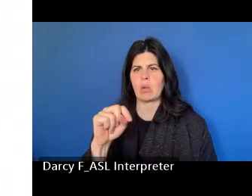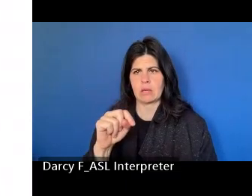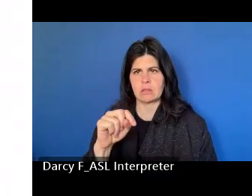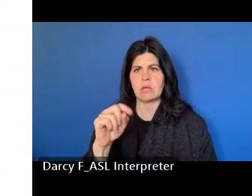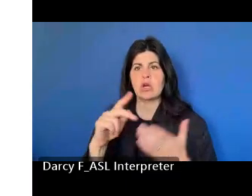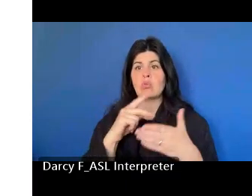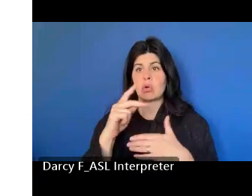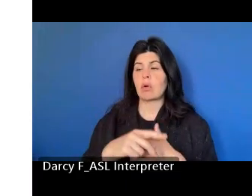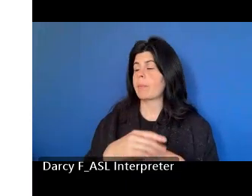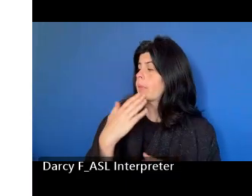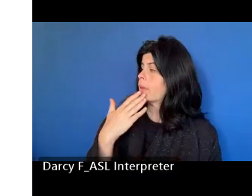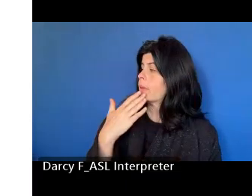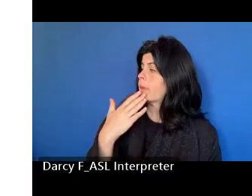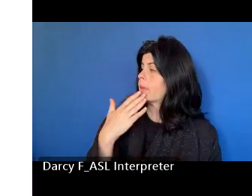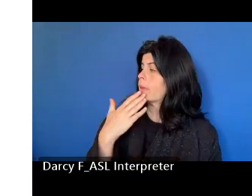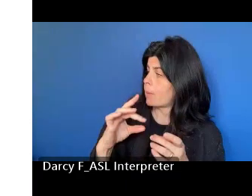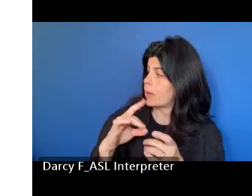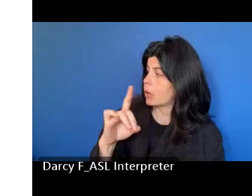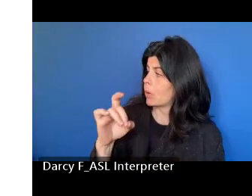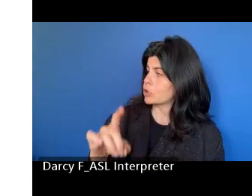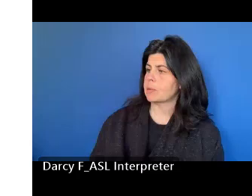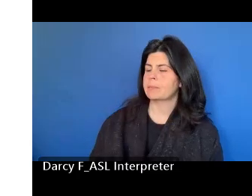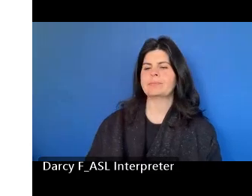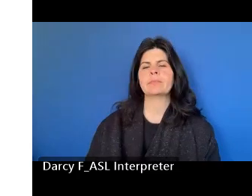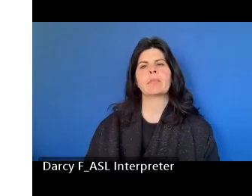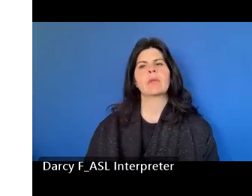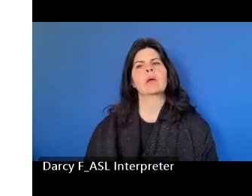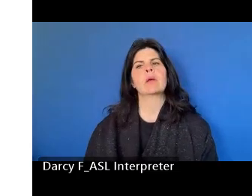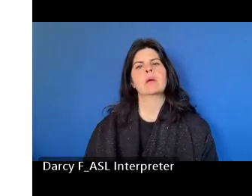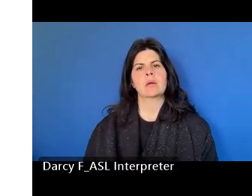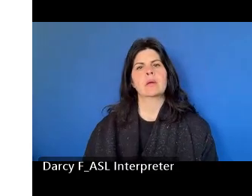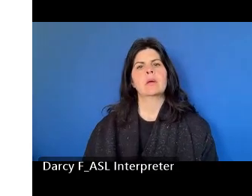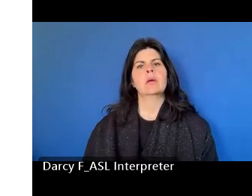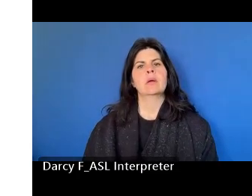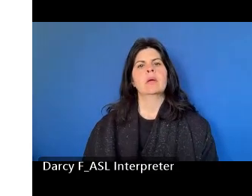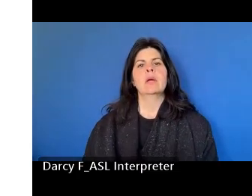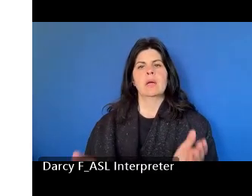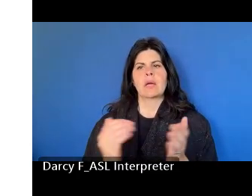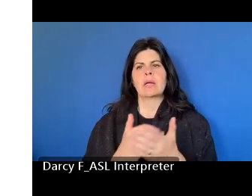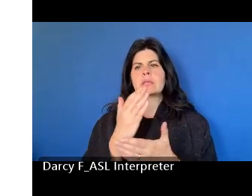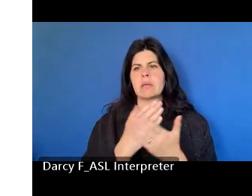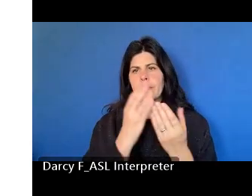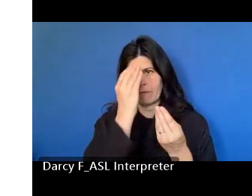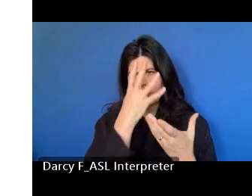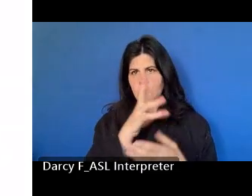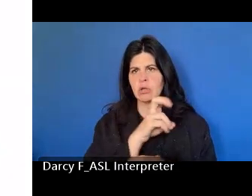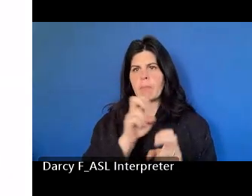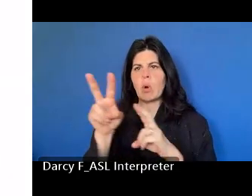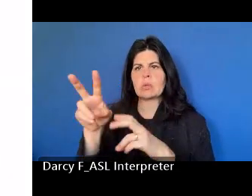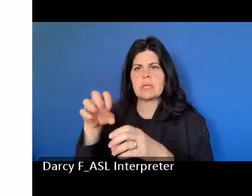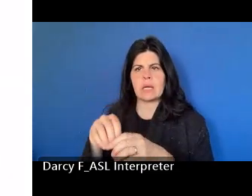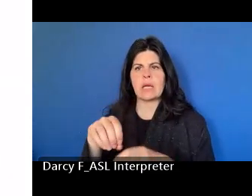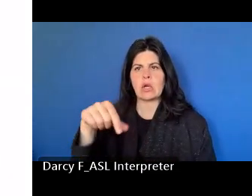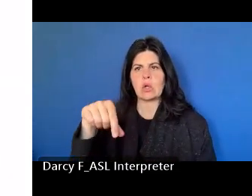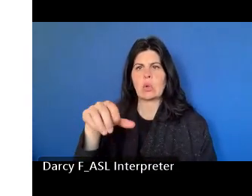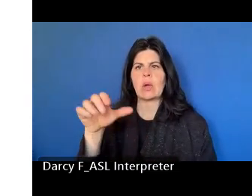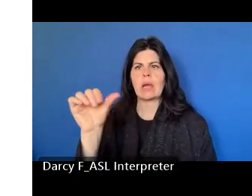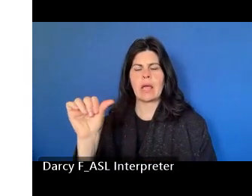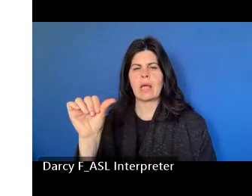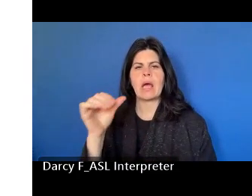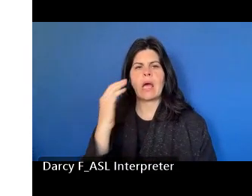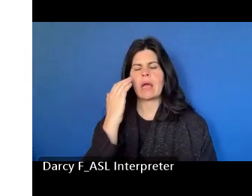and question. Again, we are populating some information in the Q&A. I'm not sure that we're able to address every single question at this